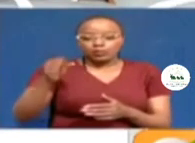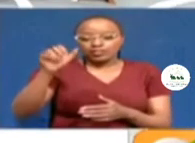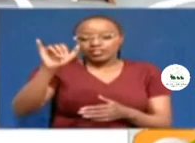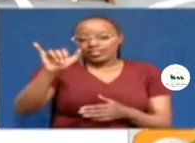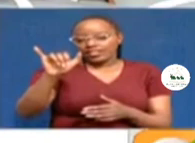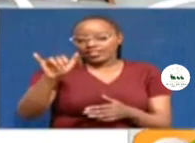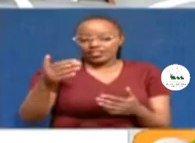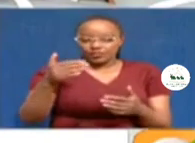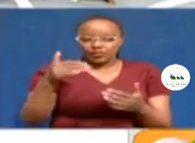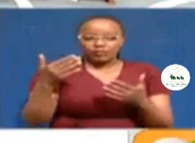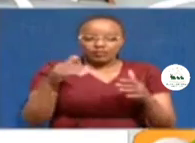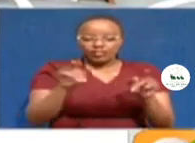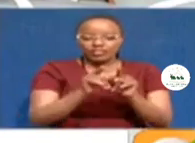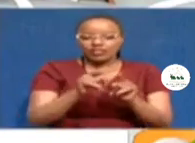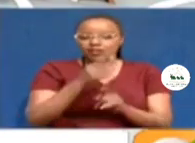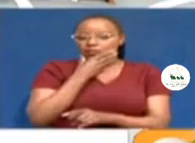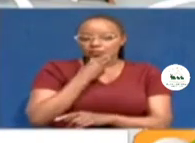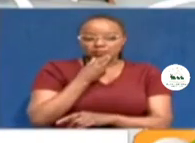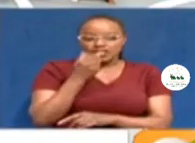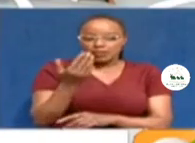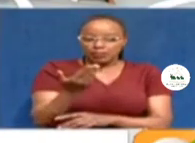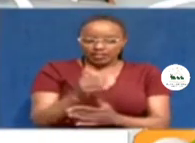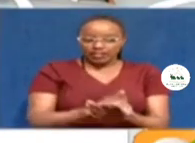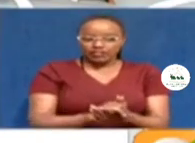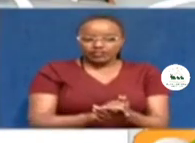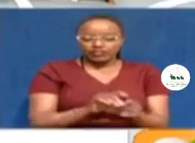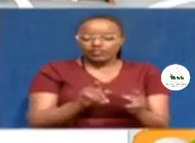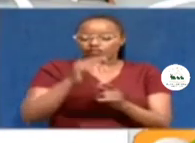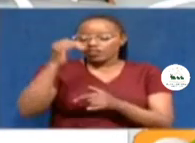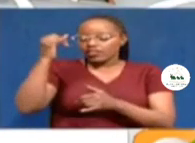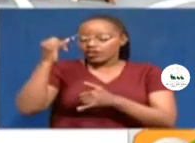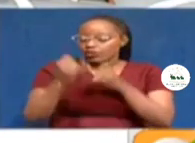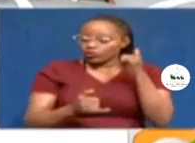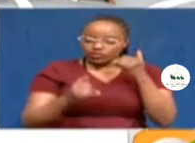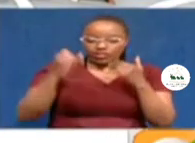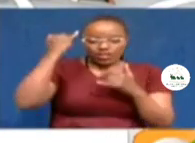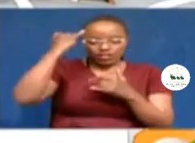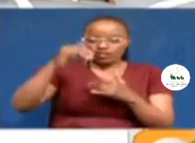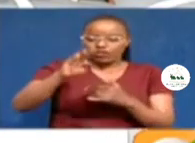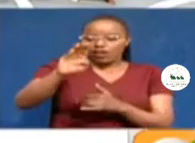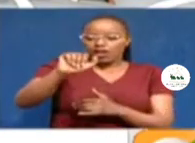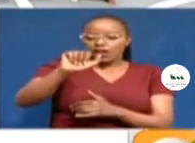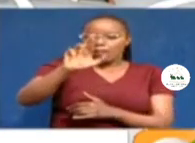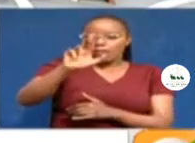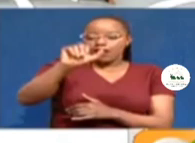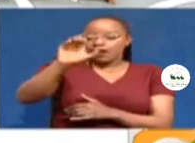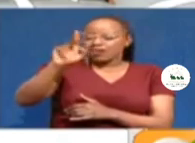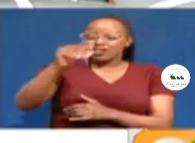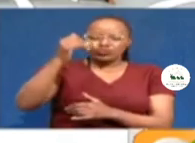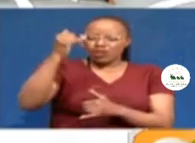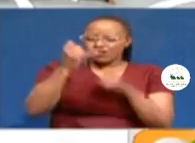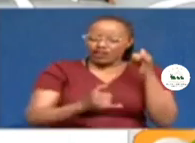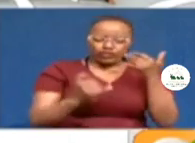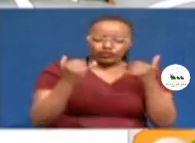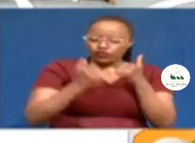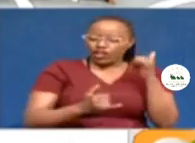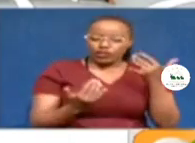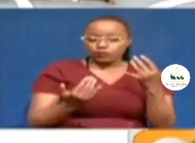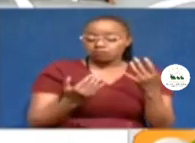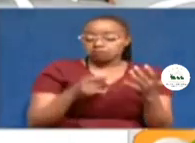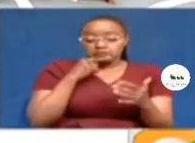let's come back. All right, gentlemen. Thank you. Closing thoughts. Let's get some closing thoughts. Barak, let's start with you. Closing thoughts going forward.